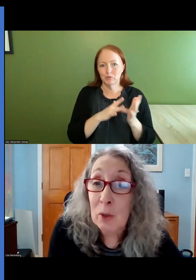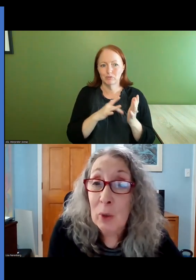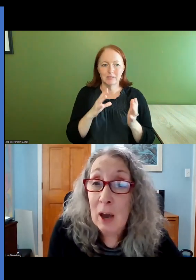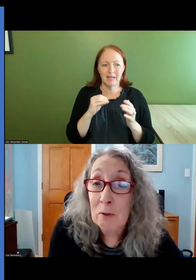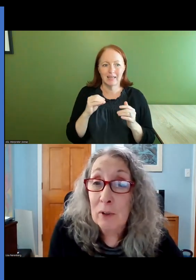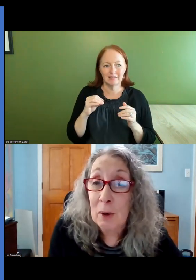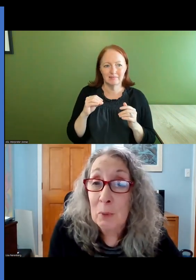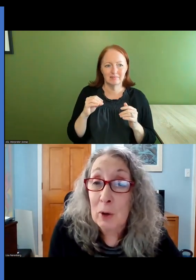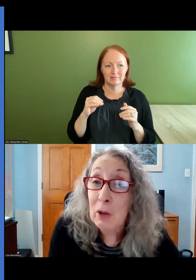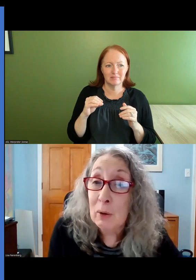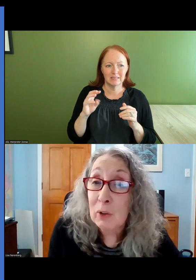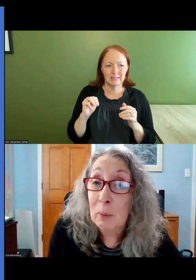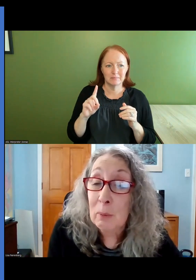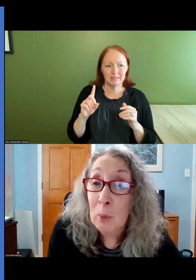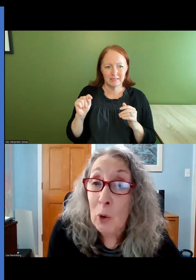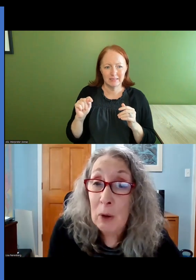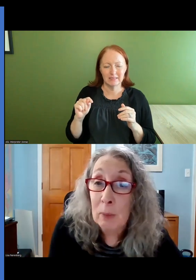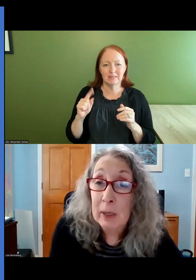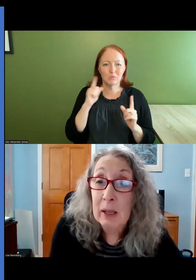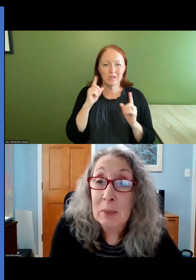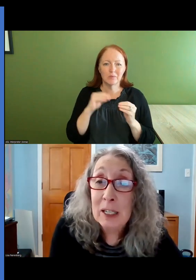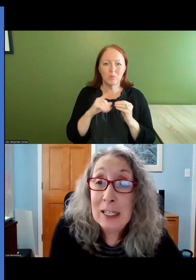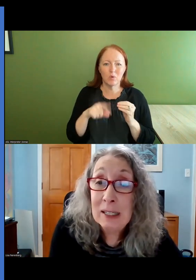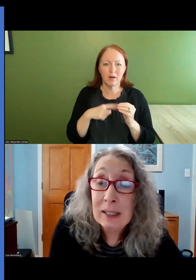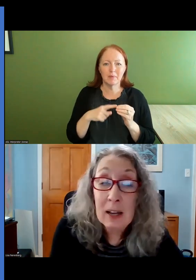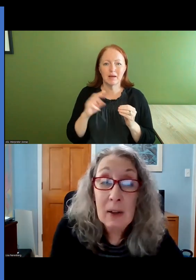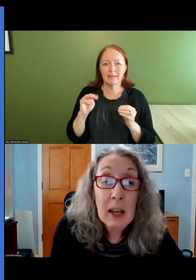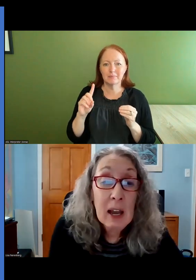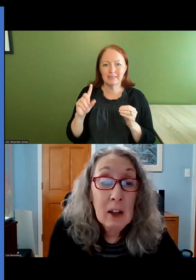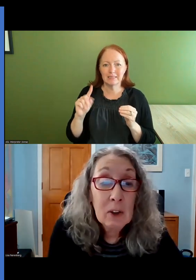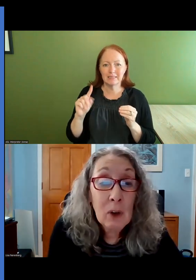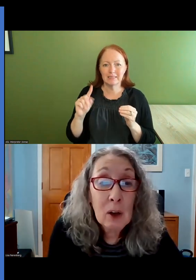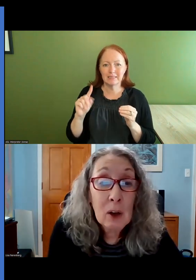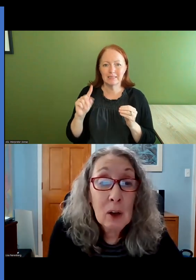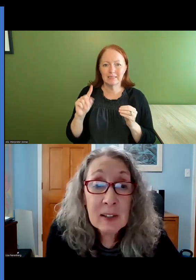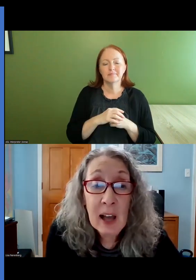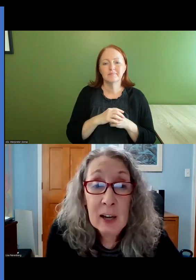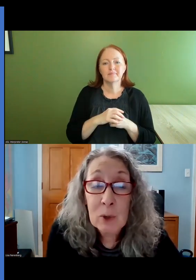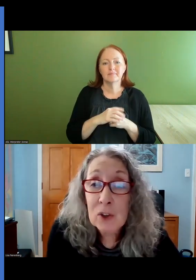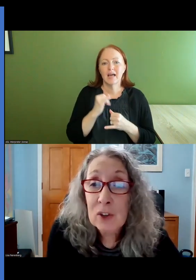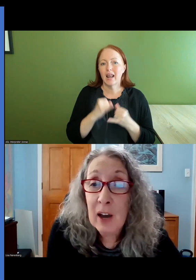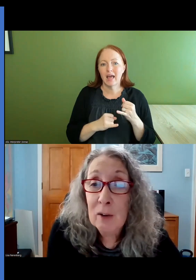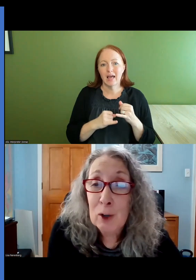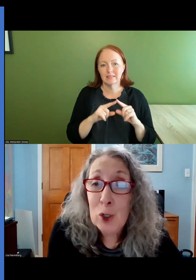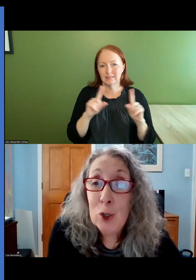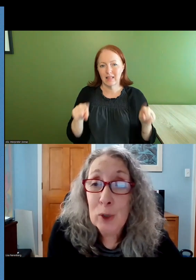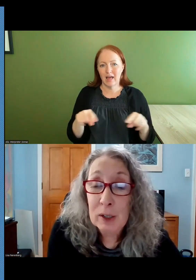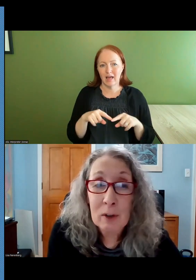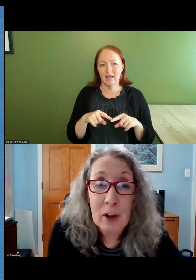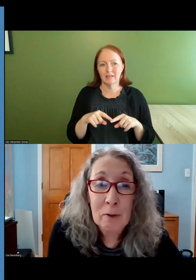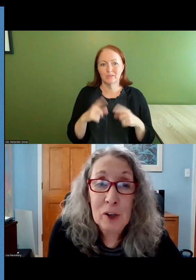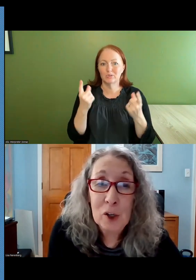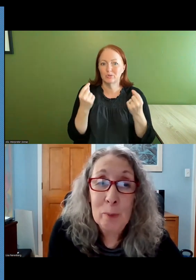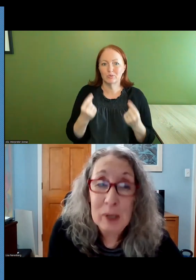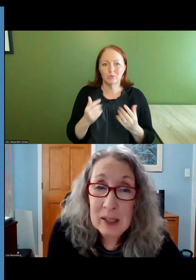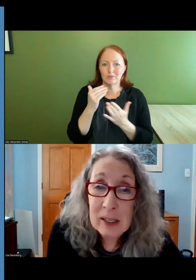And it's great that we have, we're going to be hearing some more about MDTs. So I'll go to our last slide, which is just kind of our to-do list